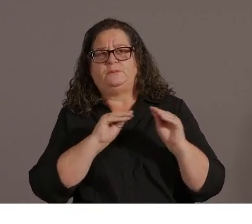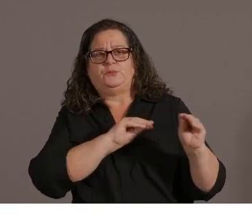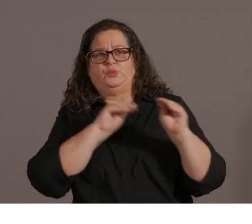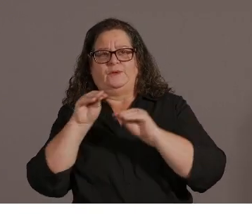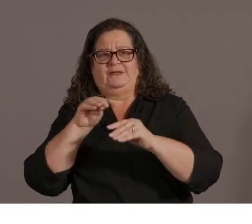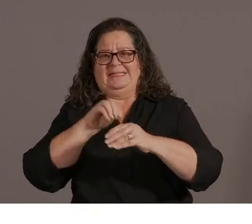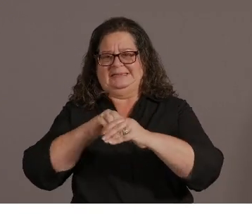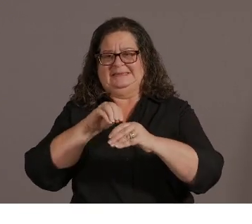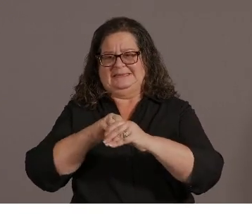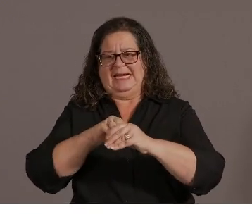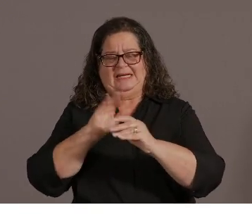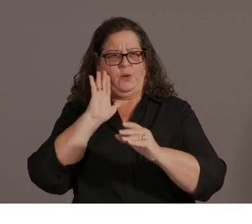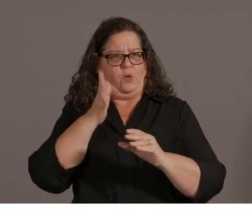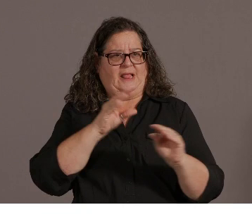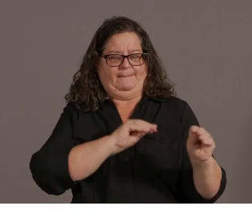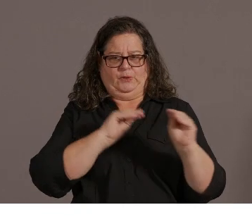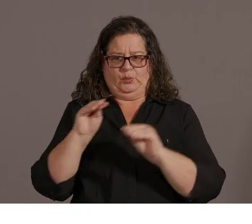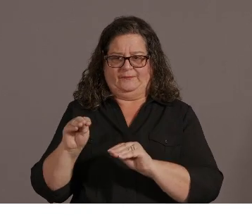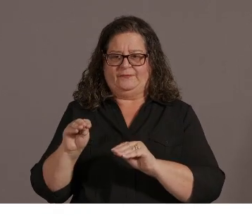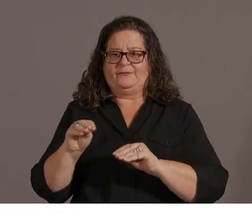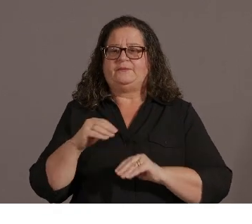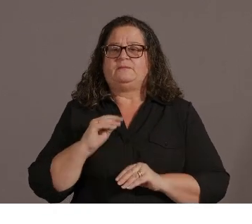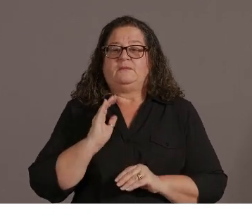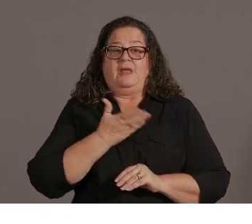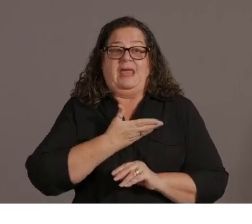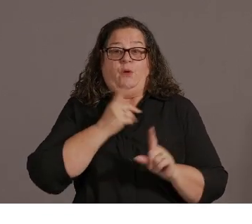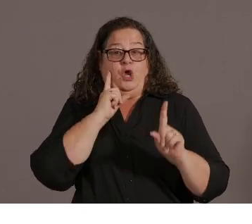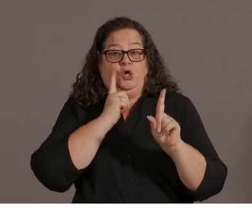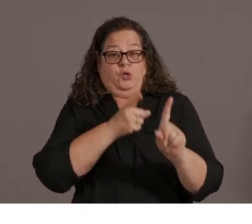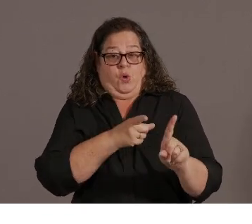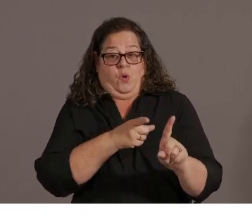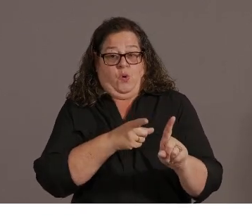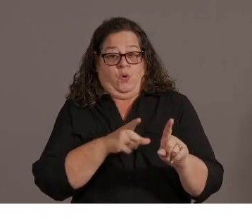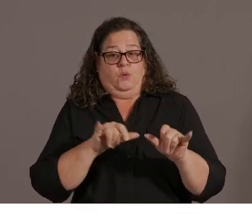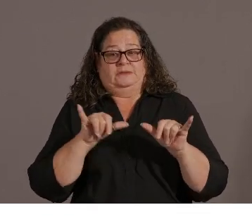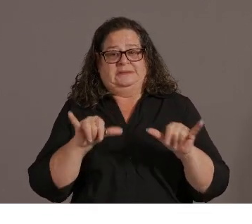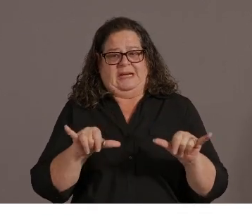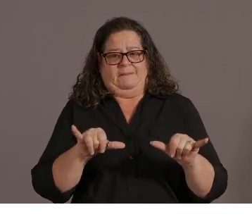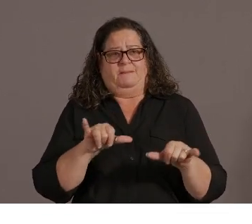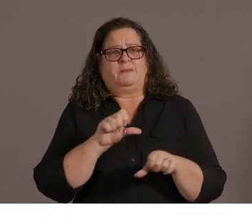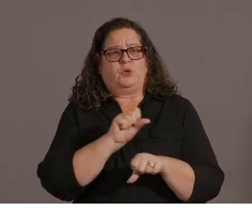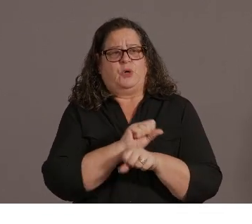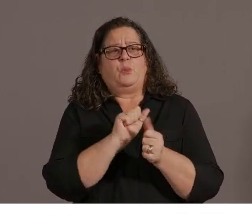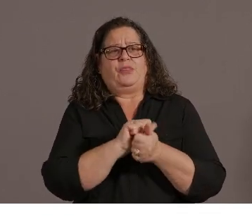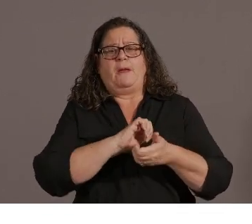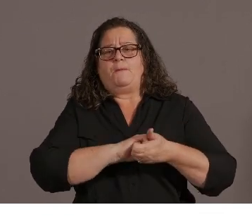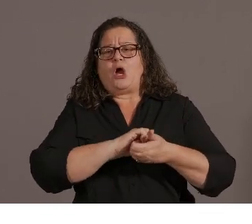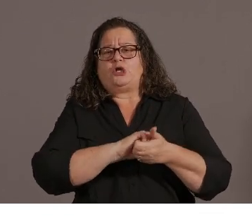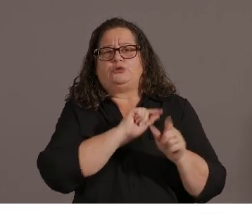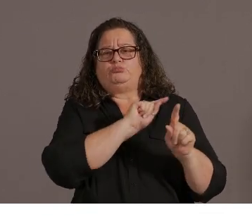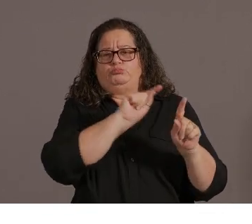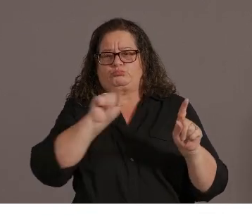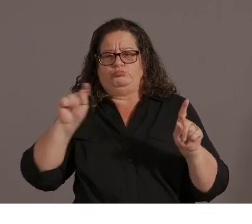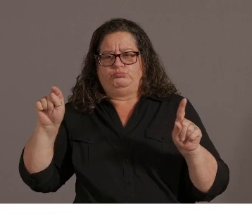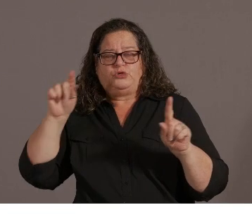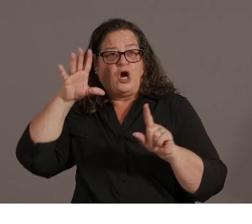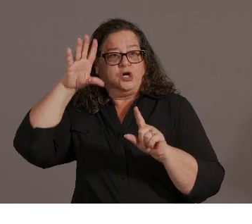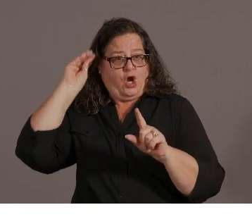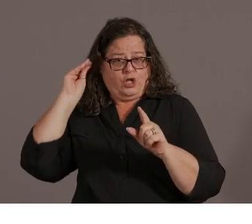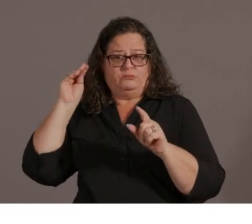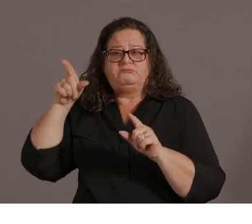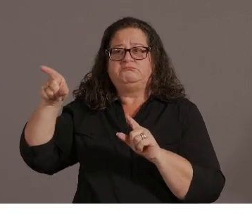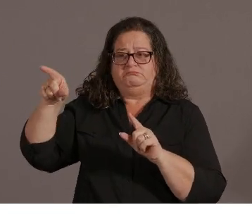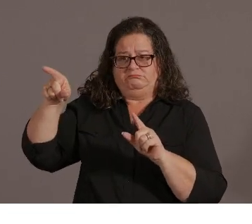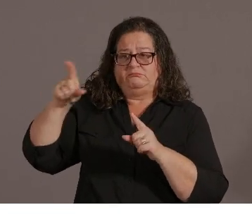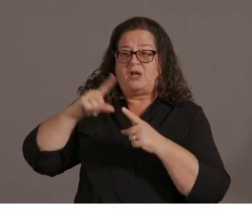on site working with our current partners, including the Cardinals, until we have administered 1 million